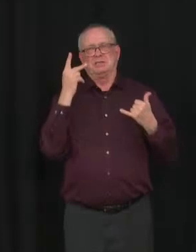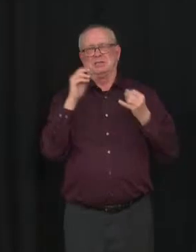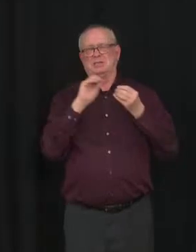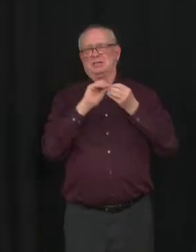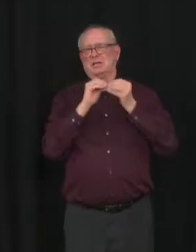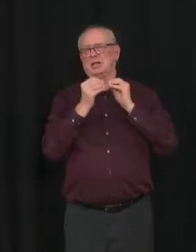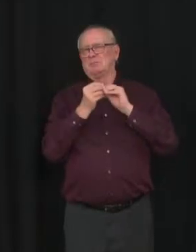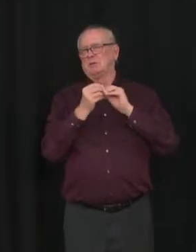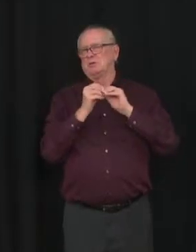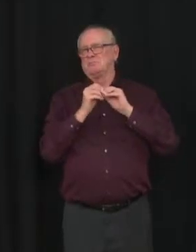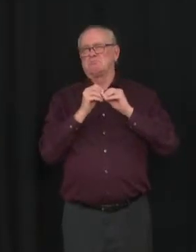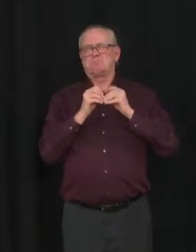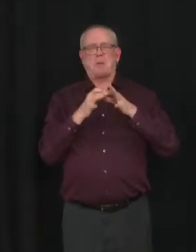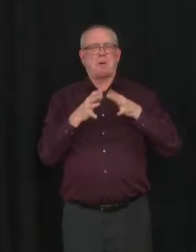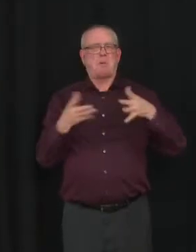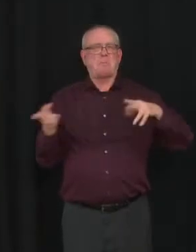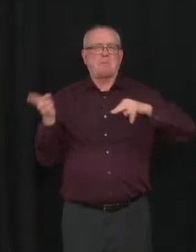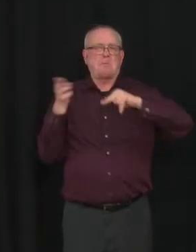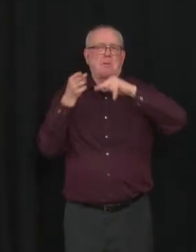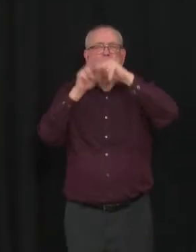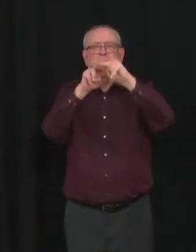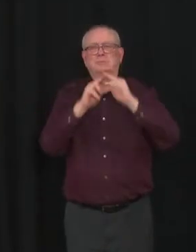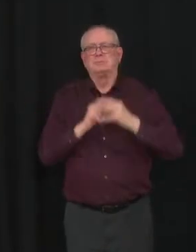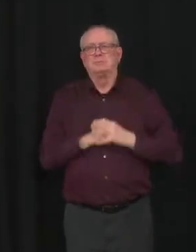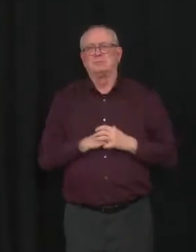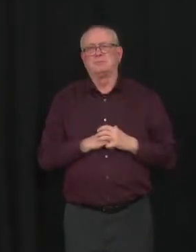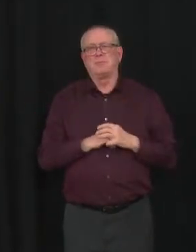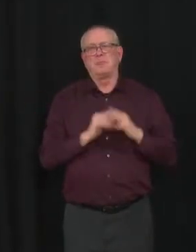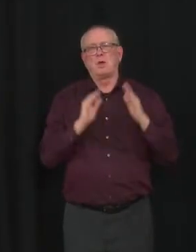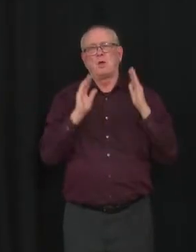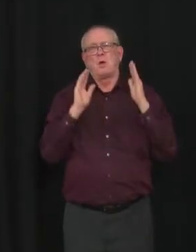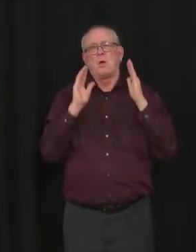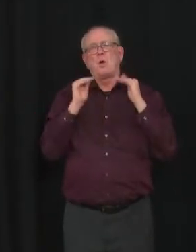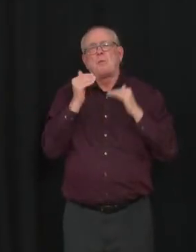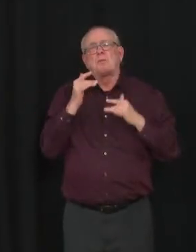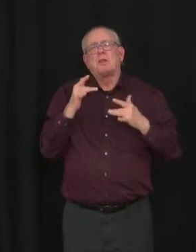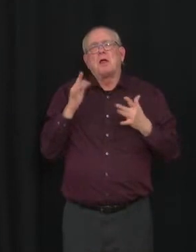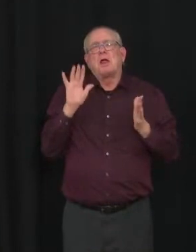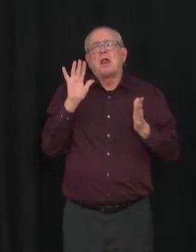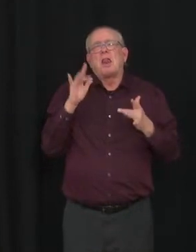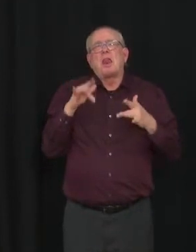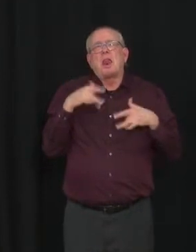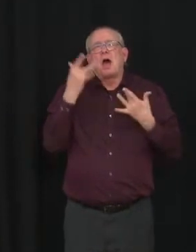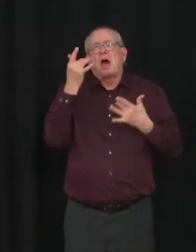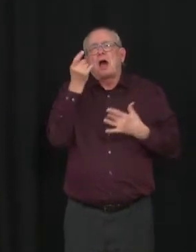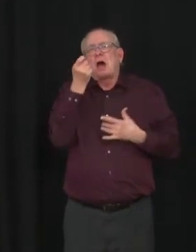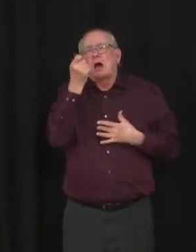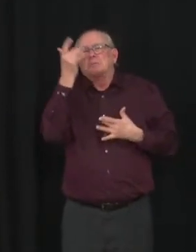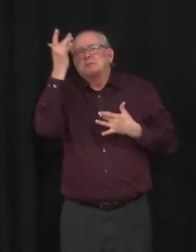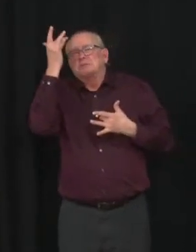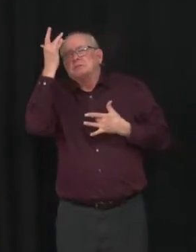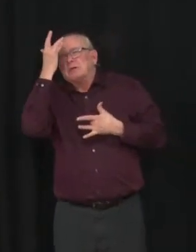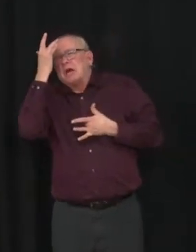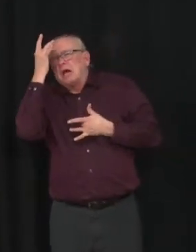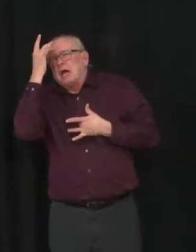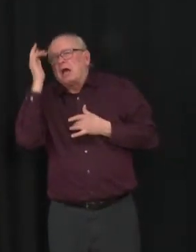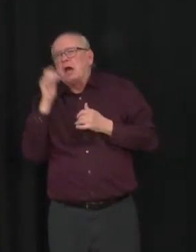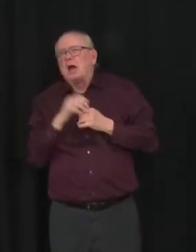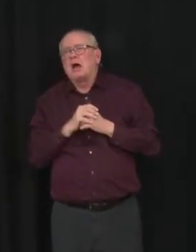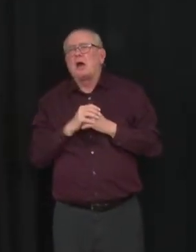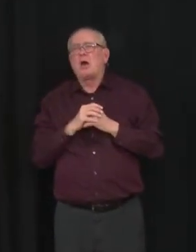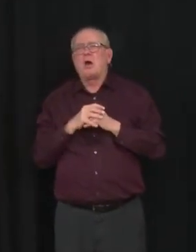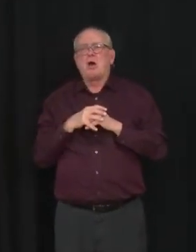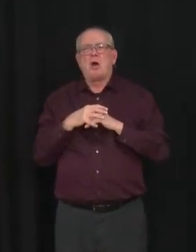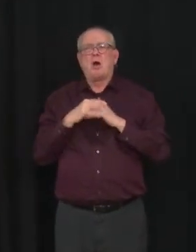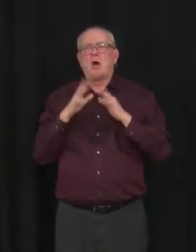less severe, as some people are hoping, we'll almost certainly see record-setting ICU admissions, which would, overwhelm the healthcare system if we